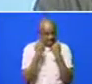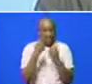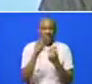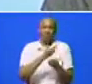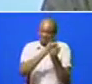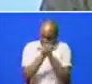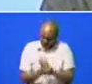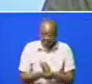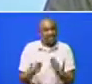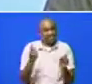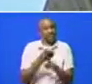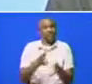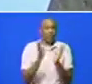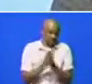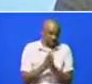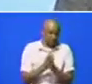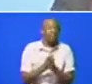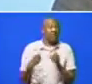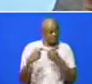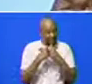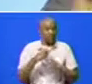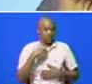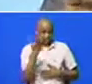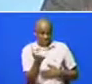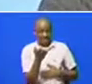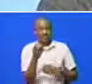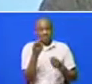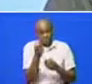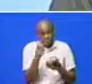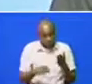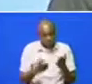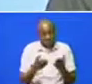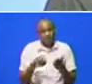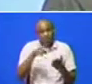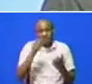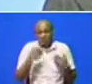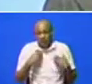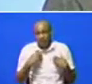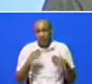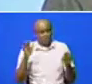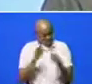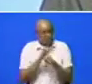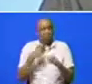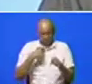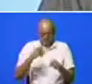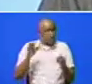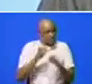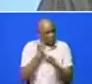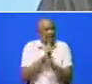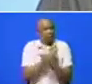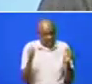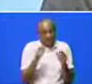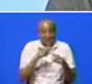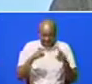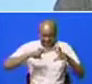medical landscape quite significantly. There are challenges in the little smaller intricacies that go into having a fully functional organ, but there's